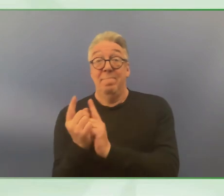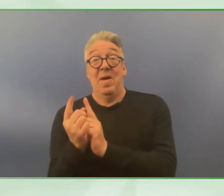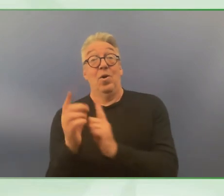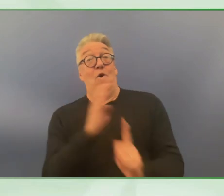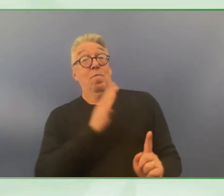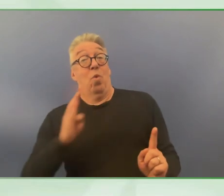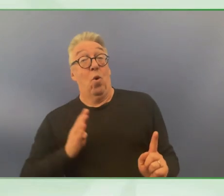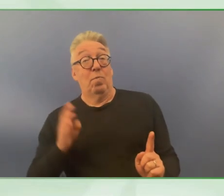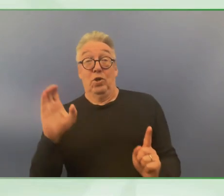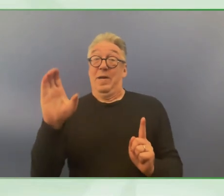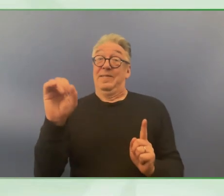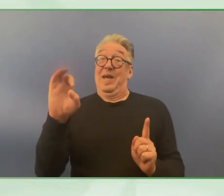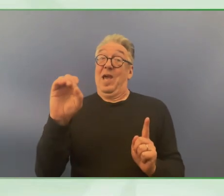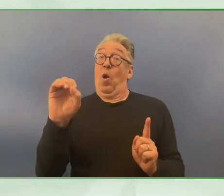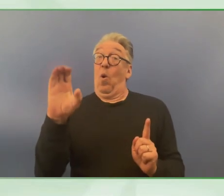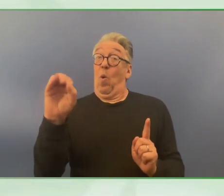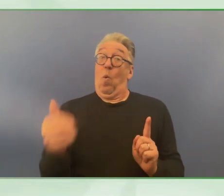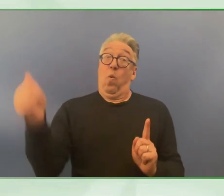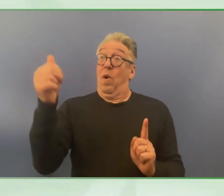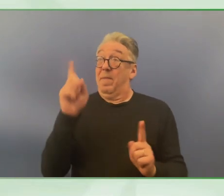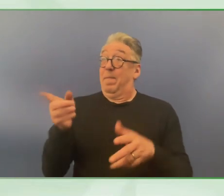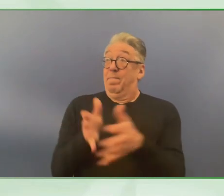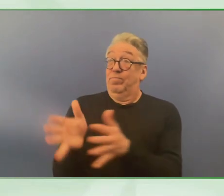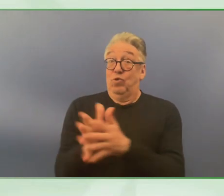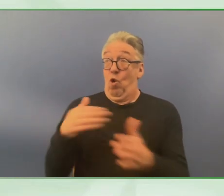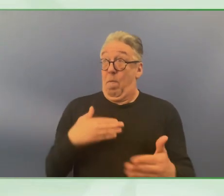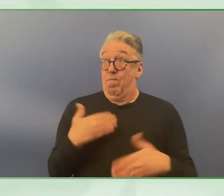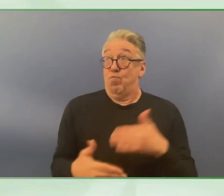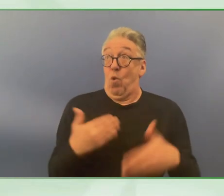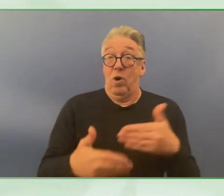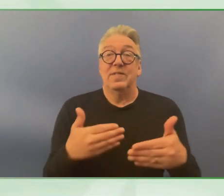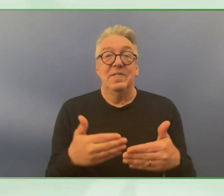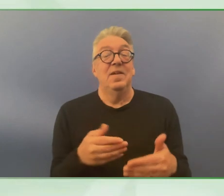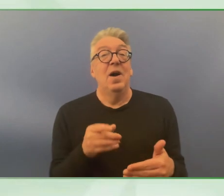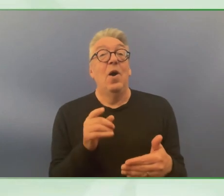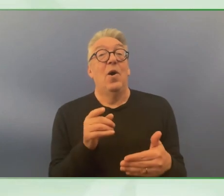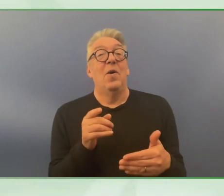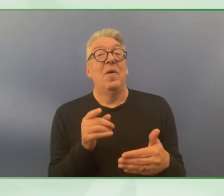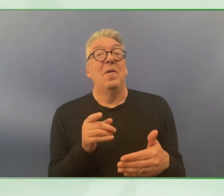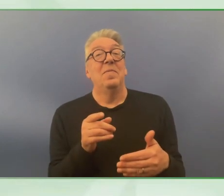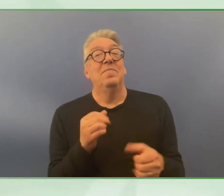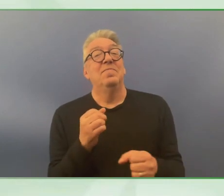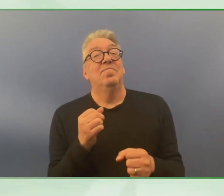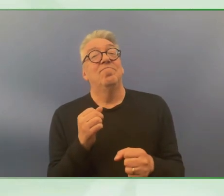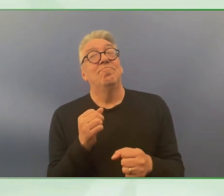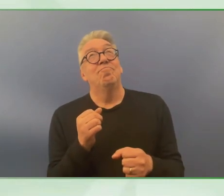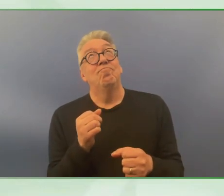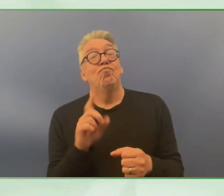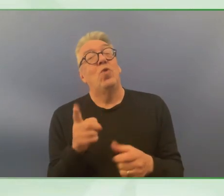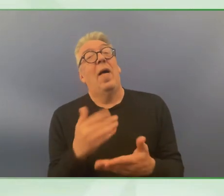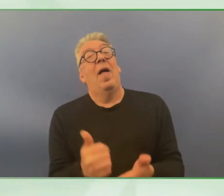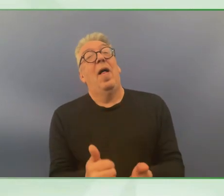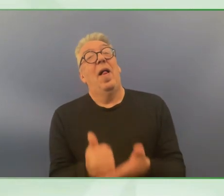and present on your progress, it's definitely solidifies that accountability and ensures